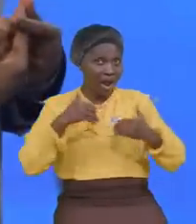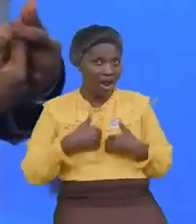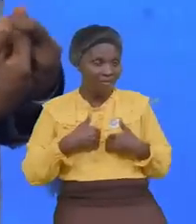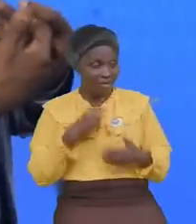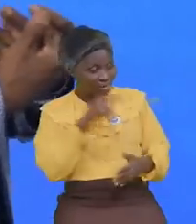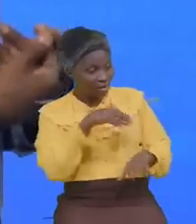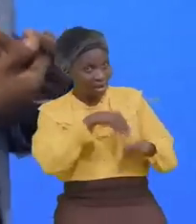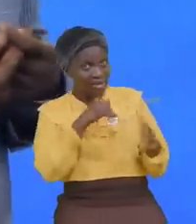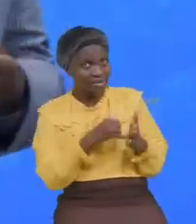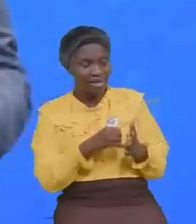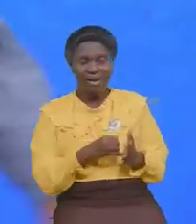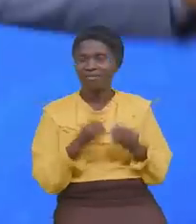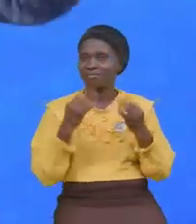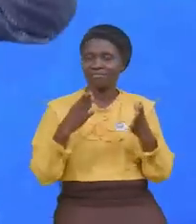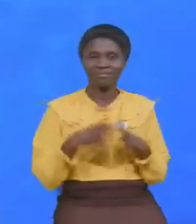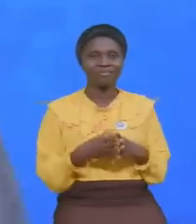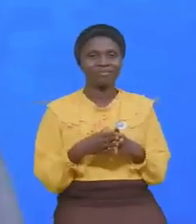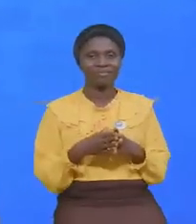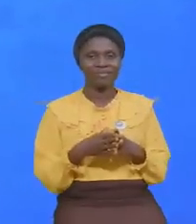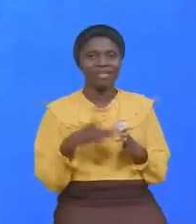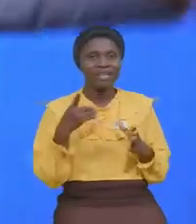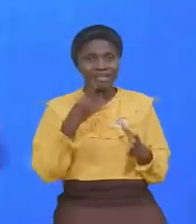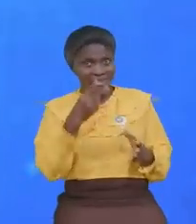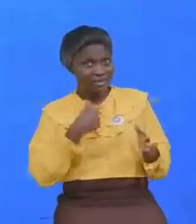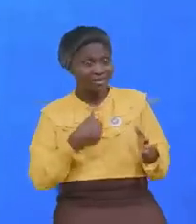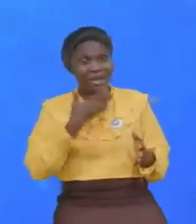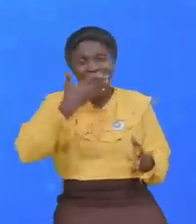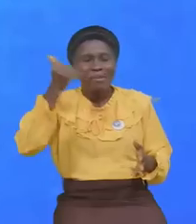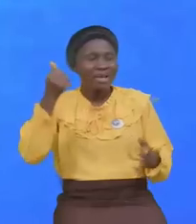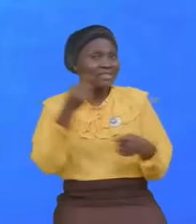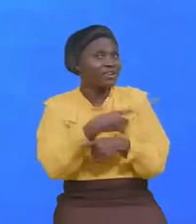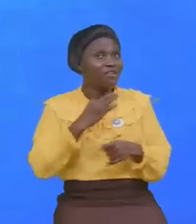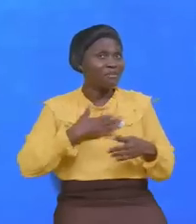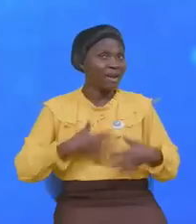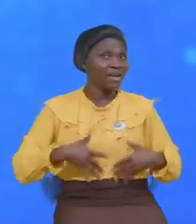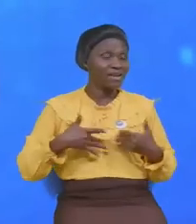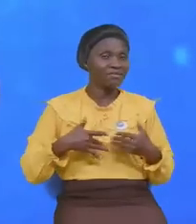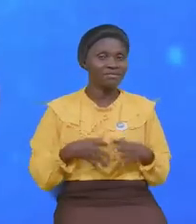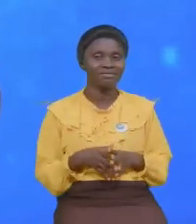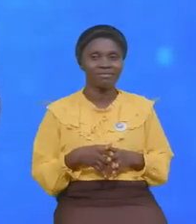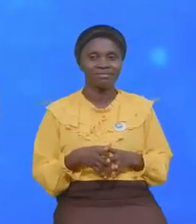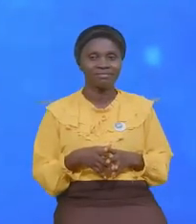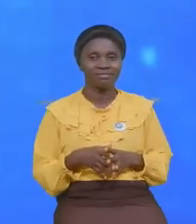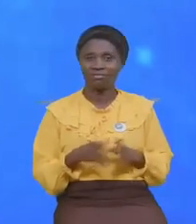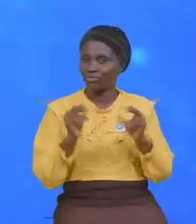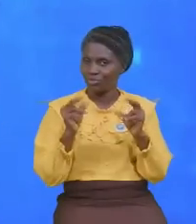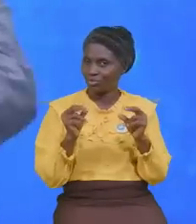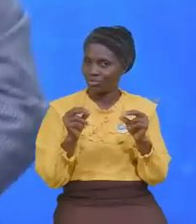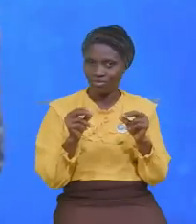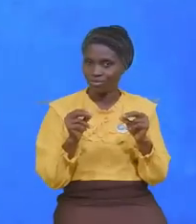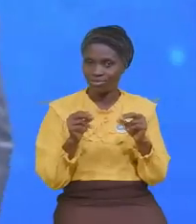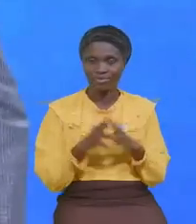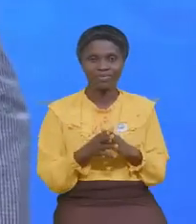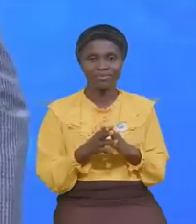me. The best day of my life. No.